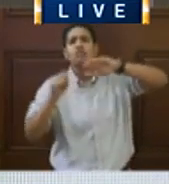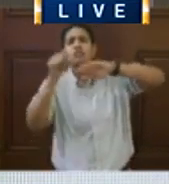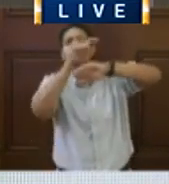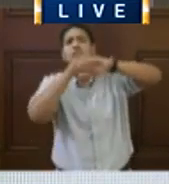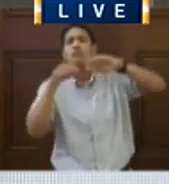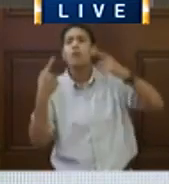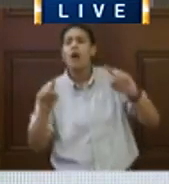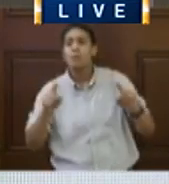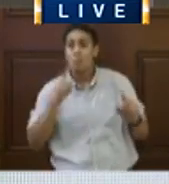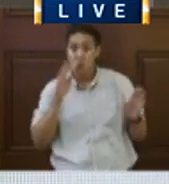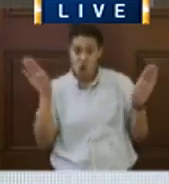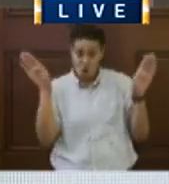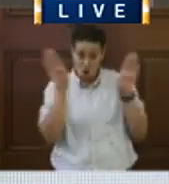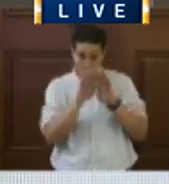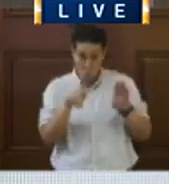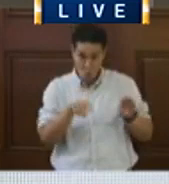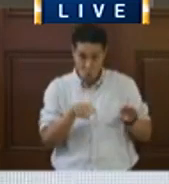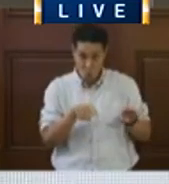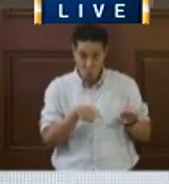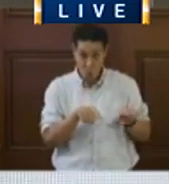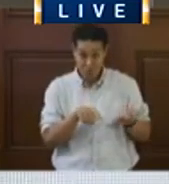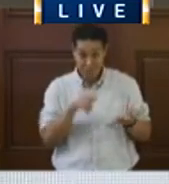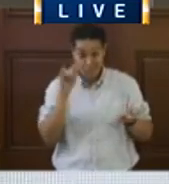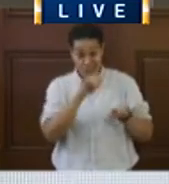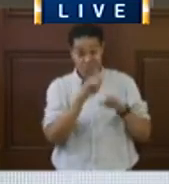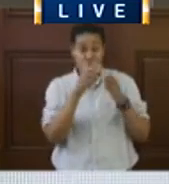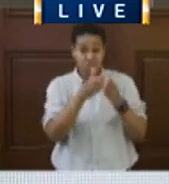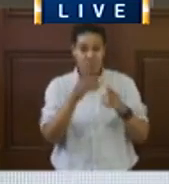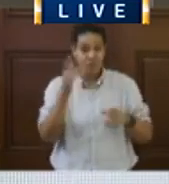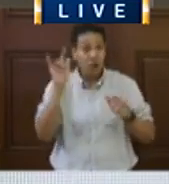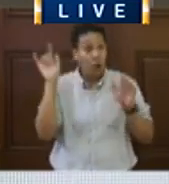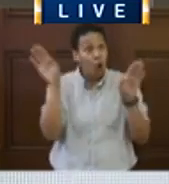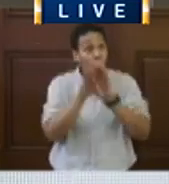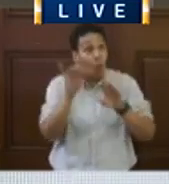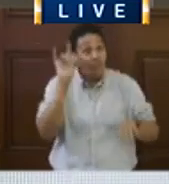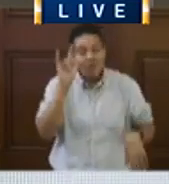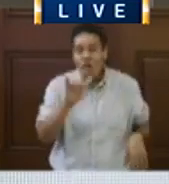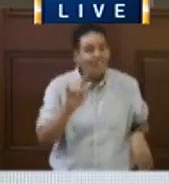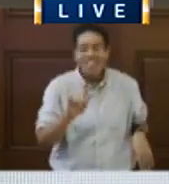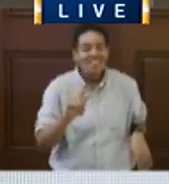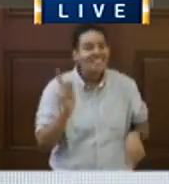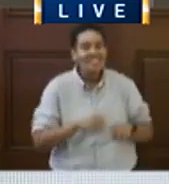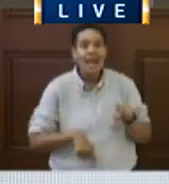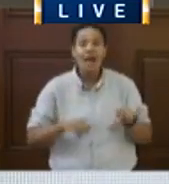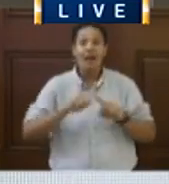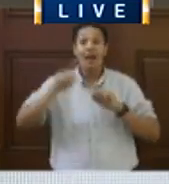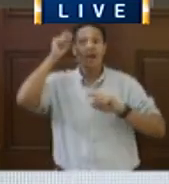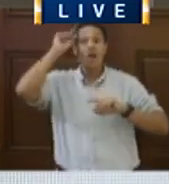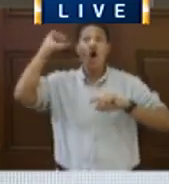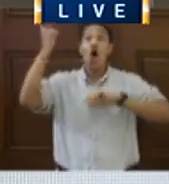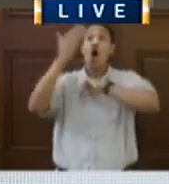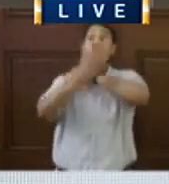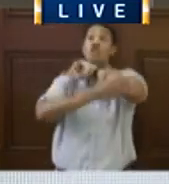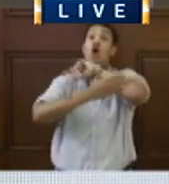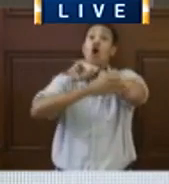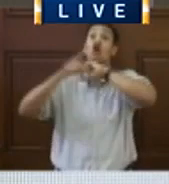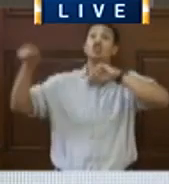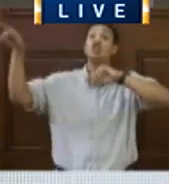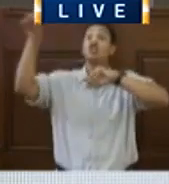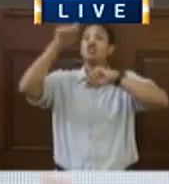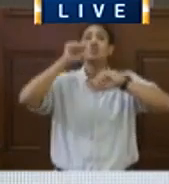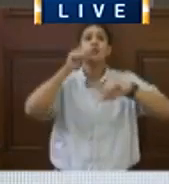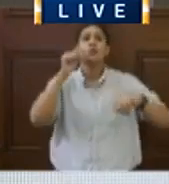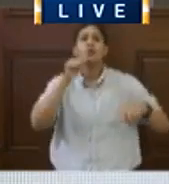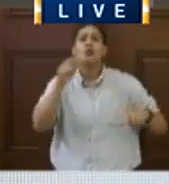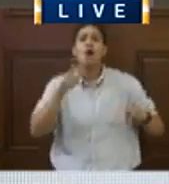forever. But if countries around us don't get the epidemic under control, you could have a resurgence